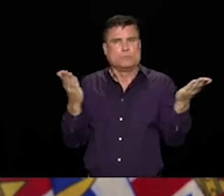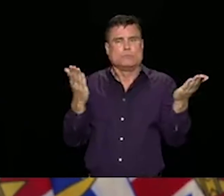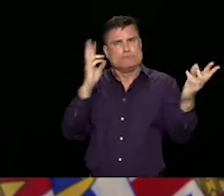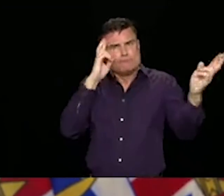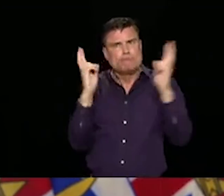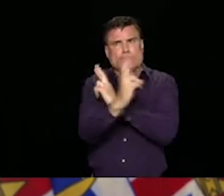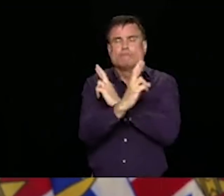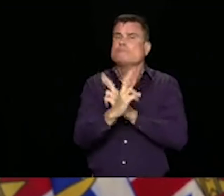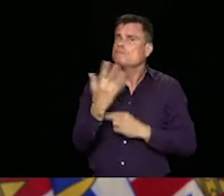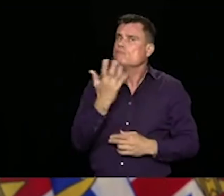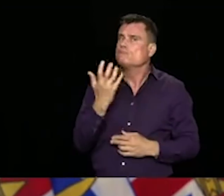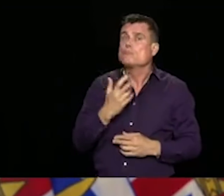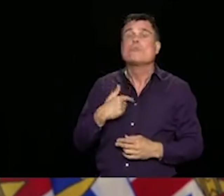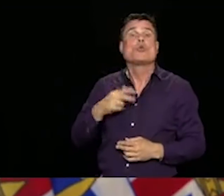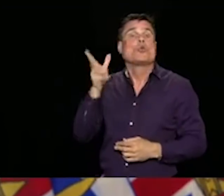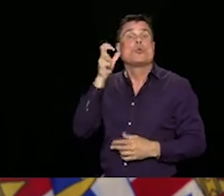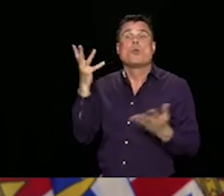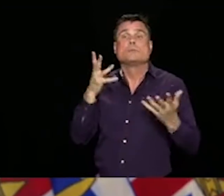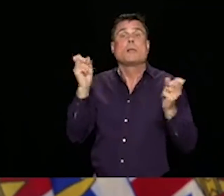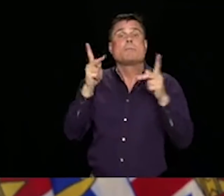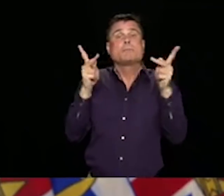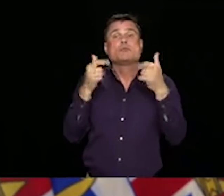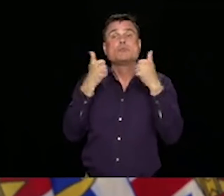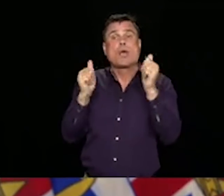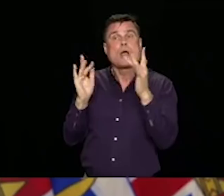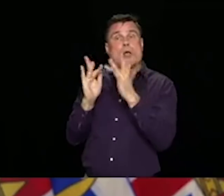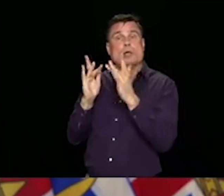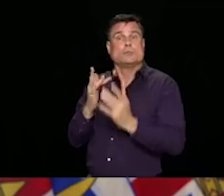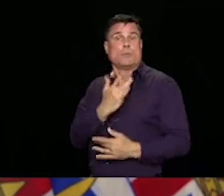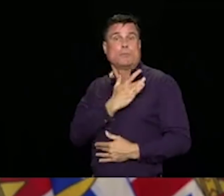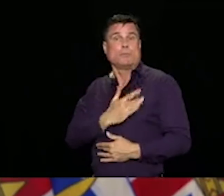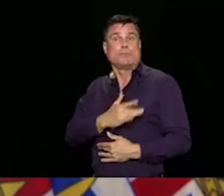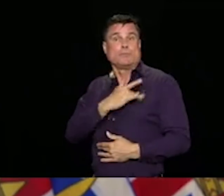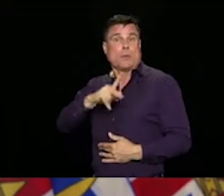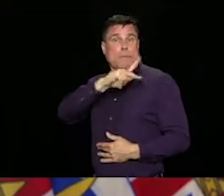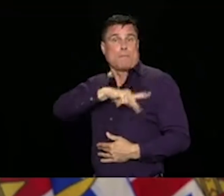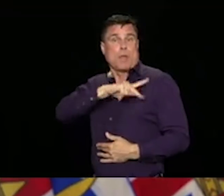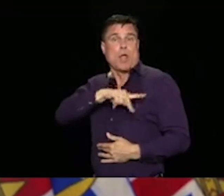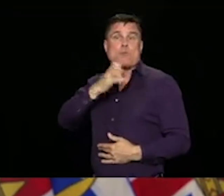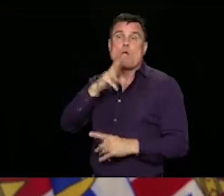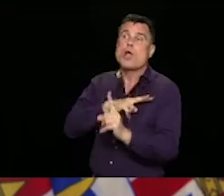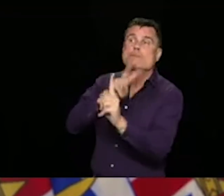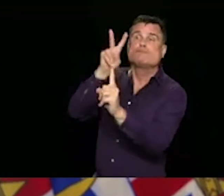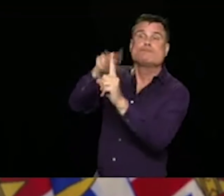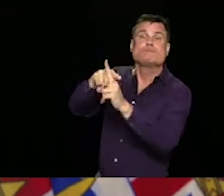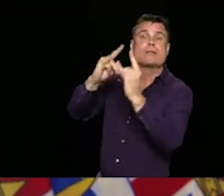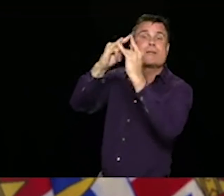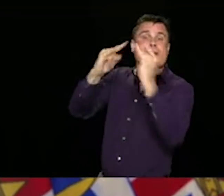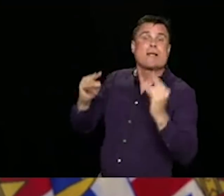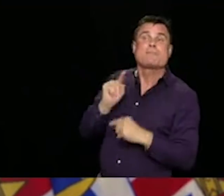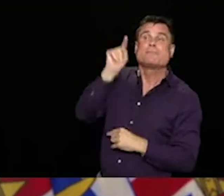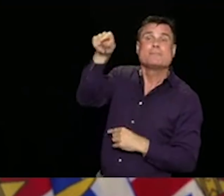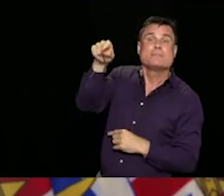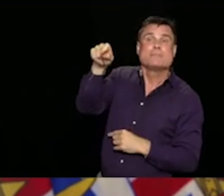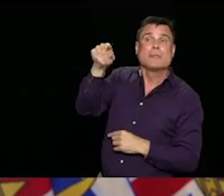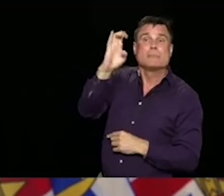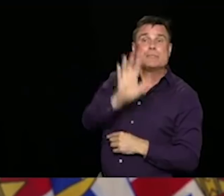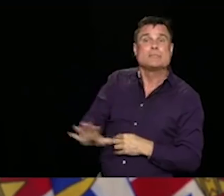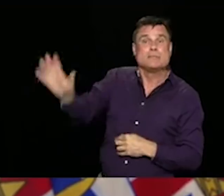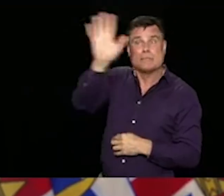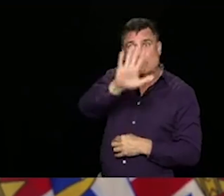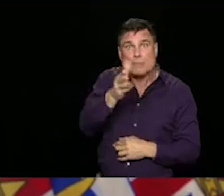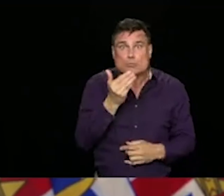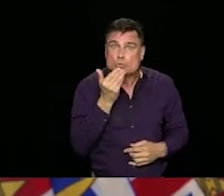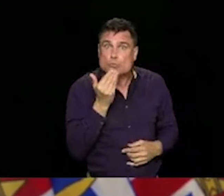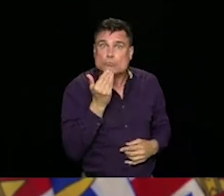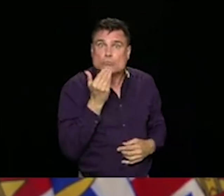demand for our many provincial campgrounds. Also something I think is positive, and a reflection that we are taking to heart that